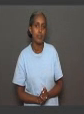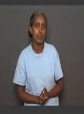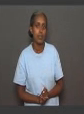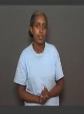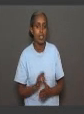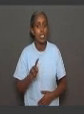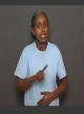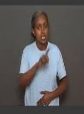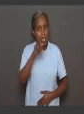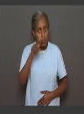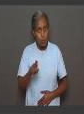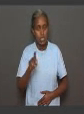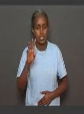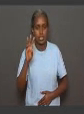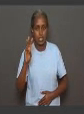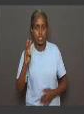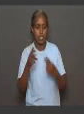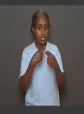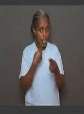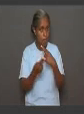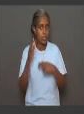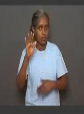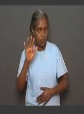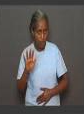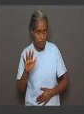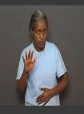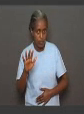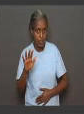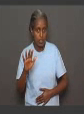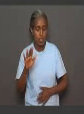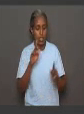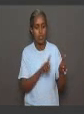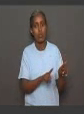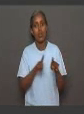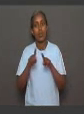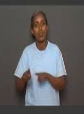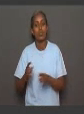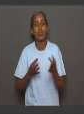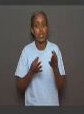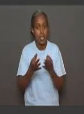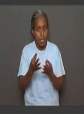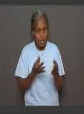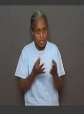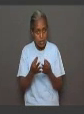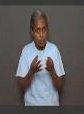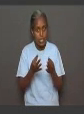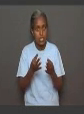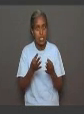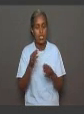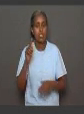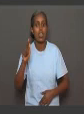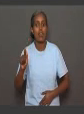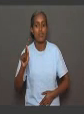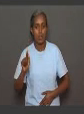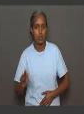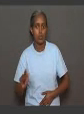The equation 6 times 5 can also be expressed as a